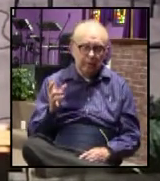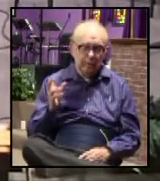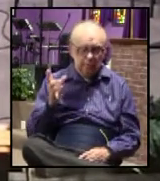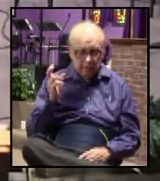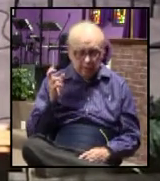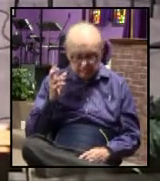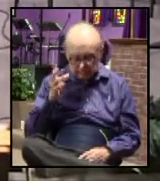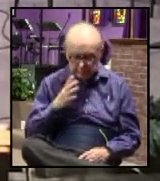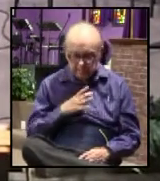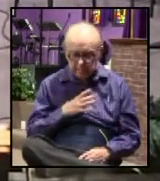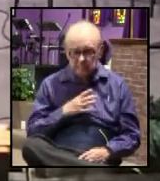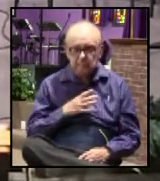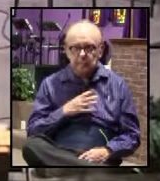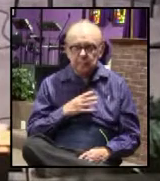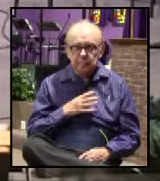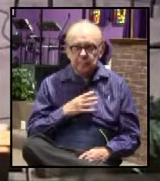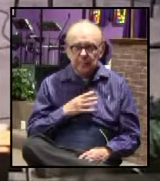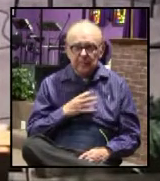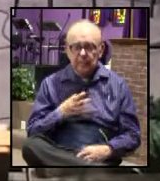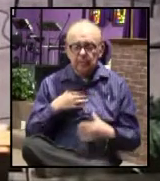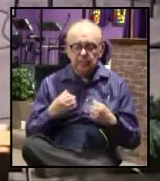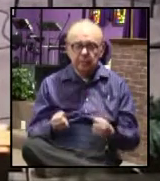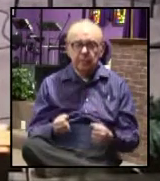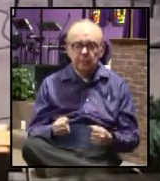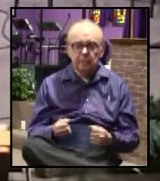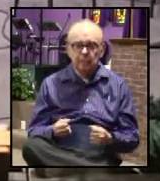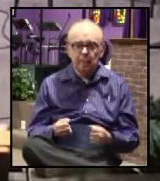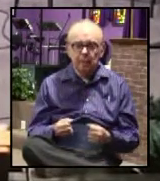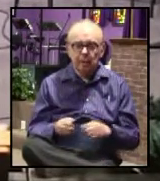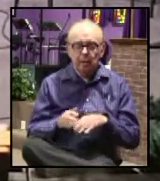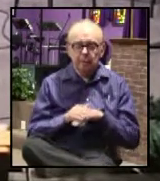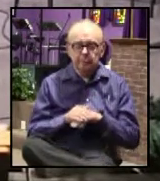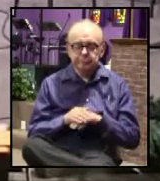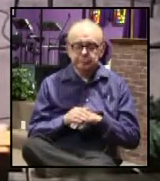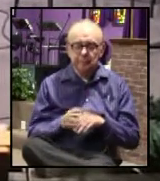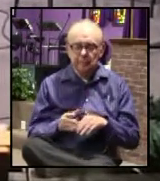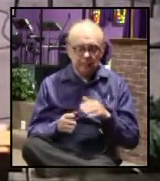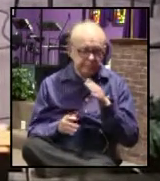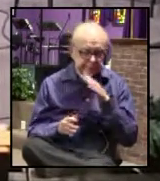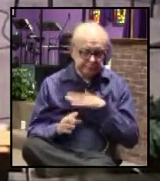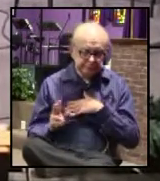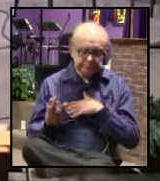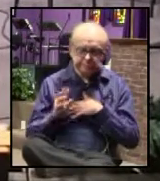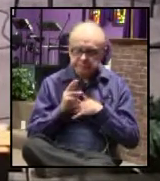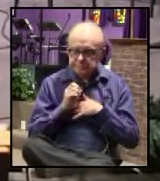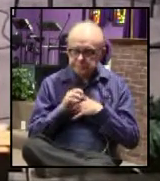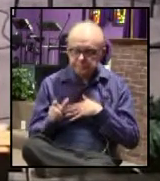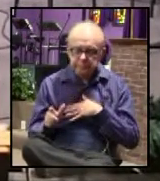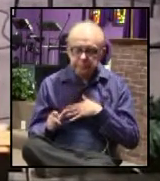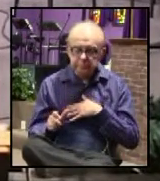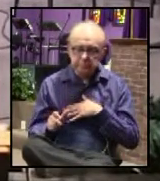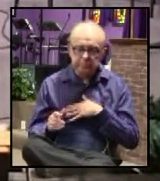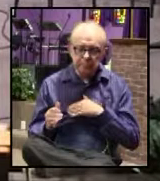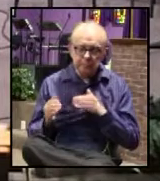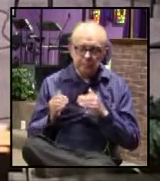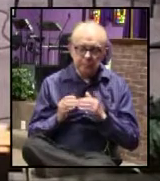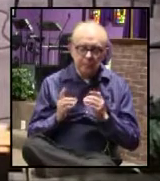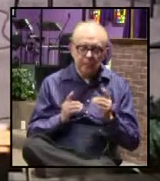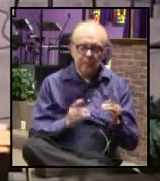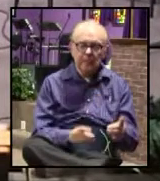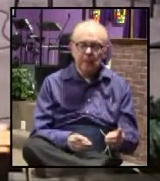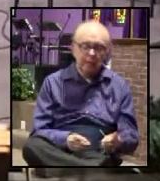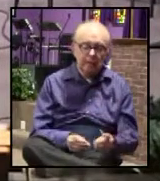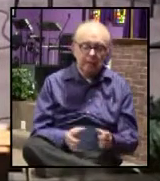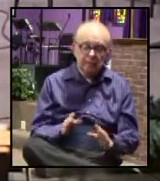out of the caverns in the graveyard, and the woman at the well, the Samaritan, that even his disciples had not